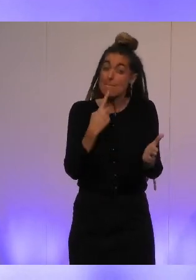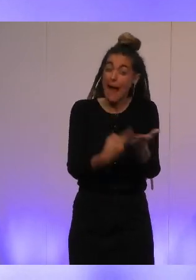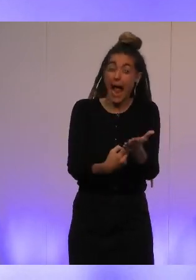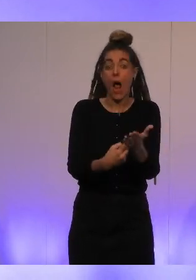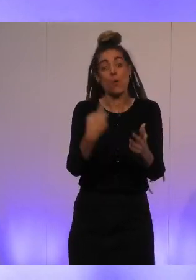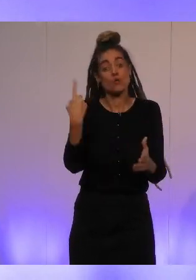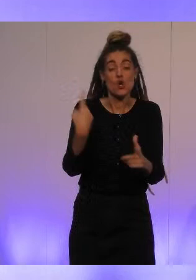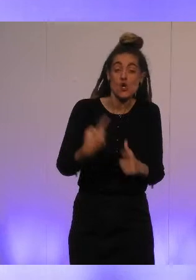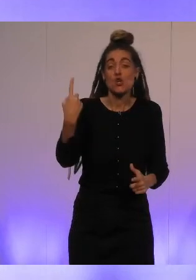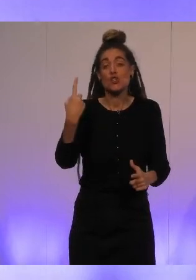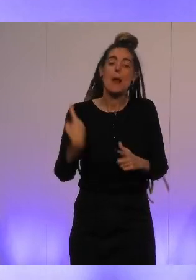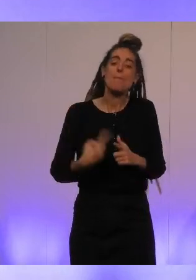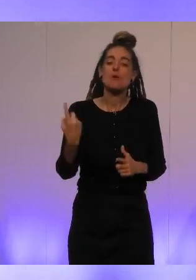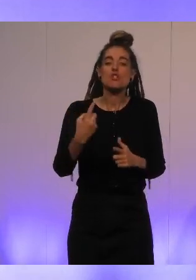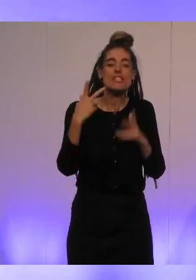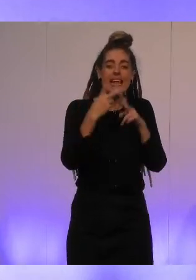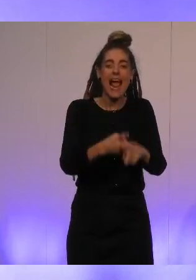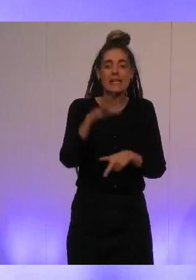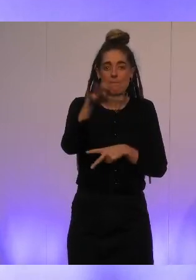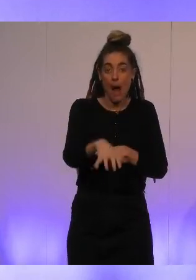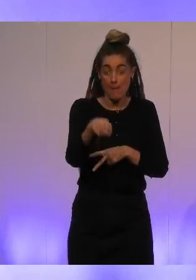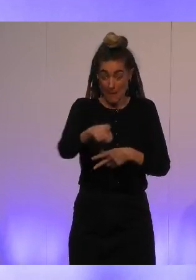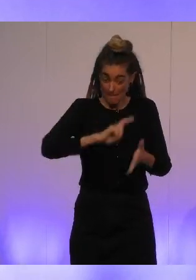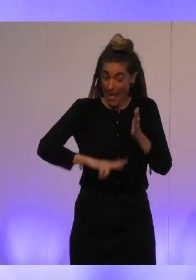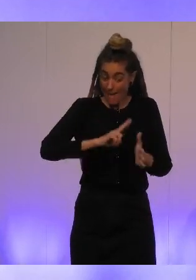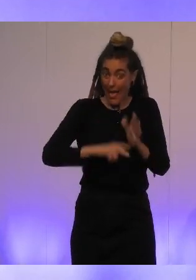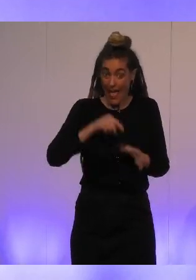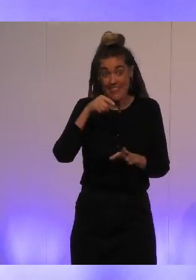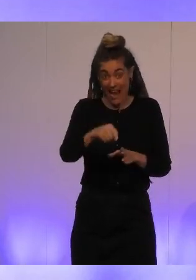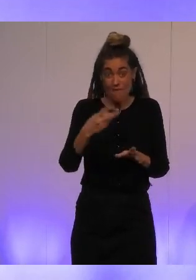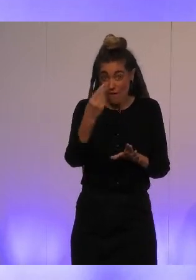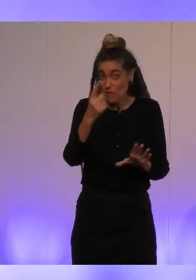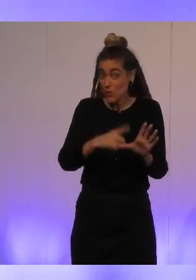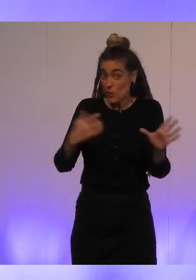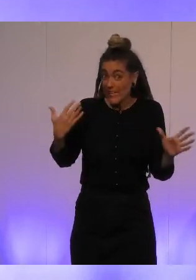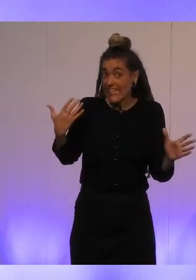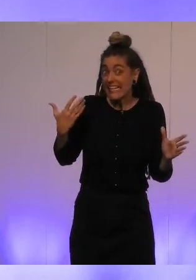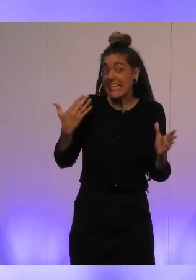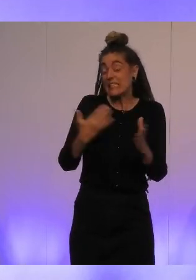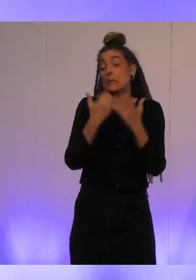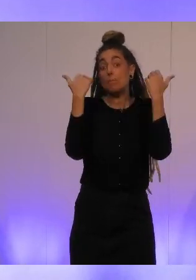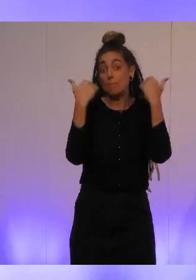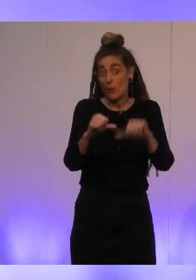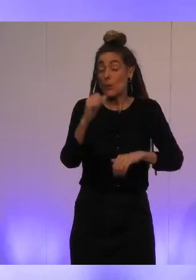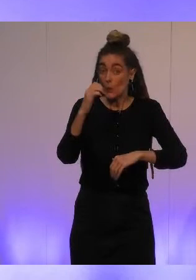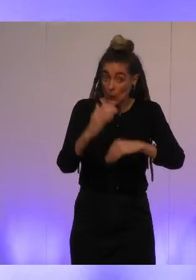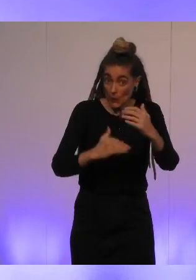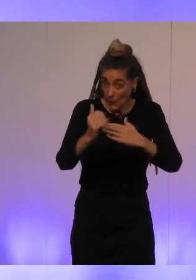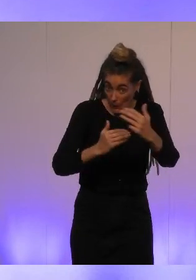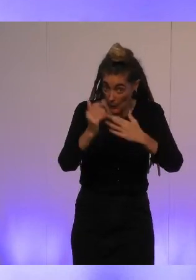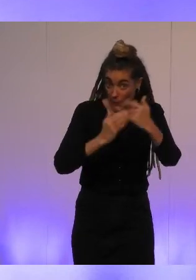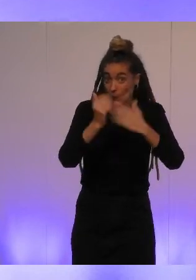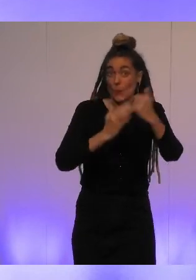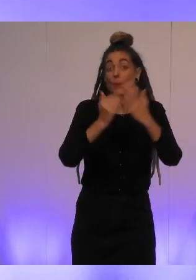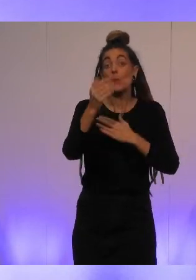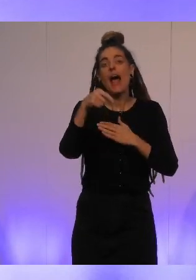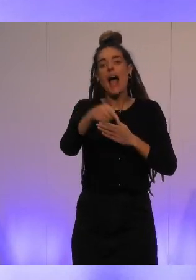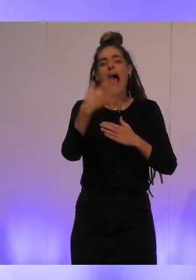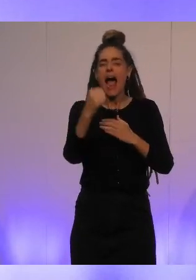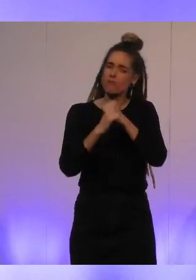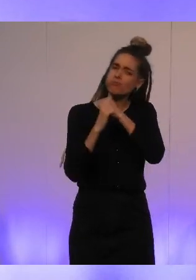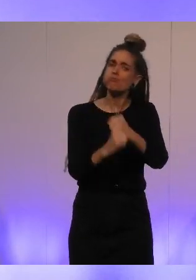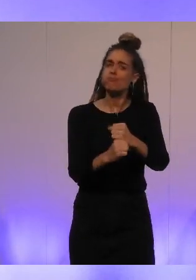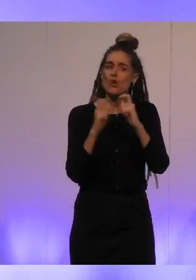a major project that has been in the planning stages for a few years. The finished unit will include dedicated treatment